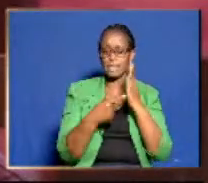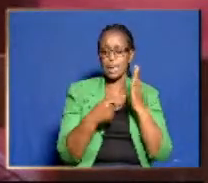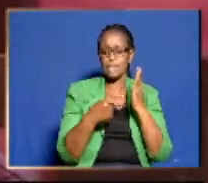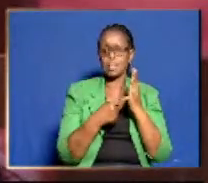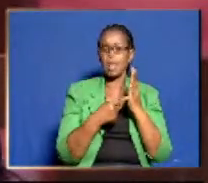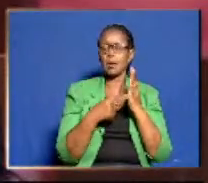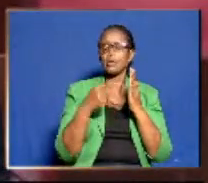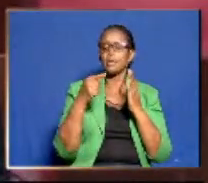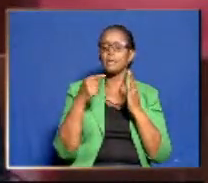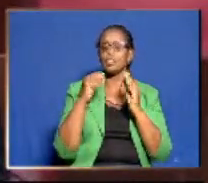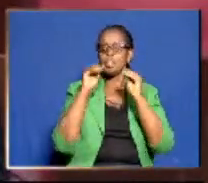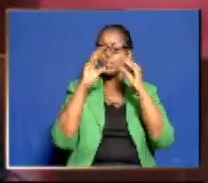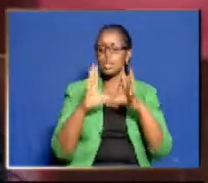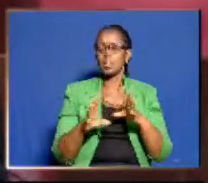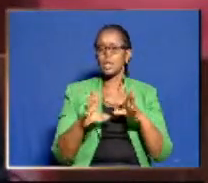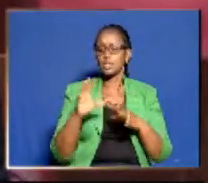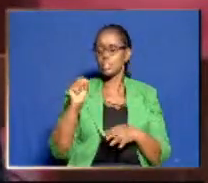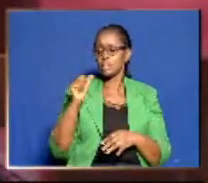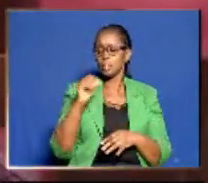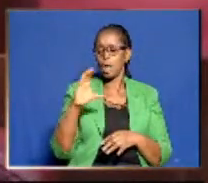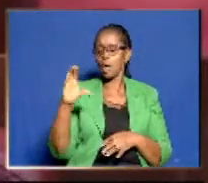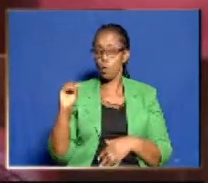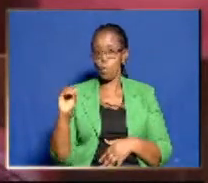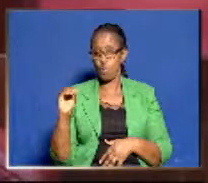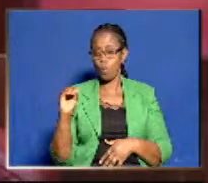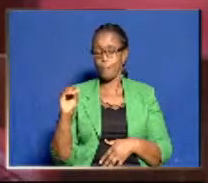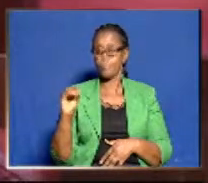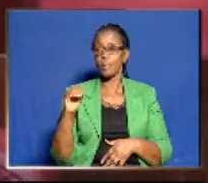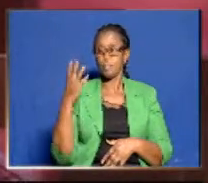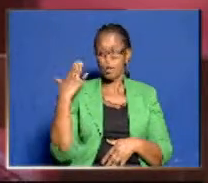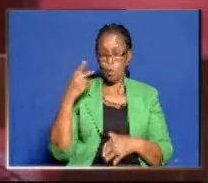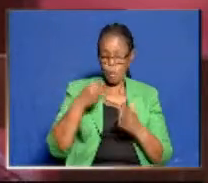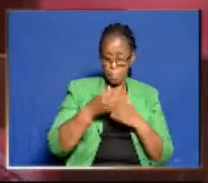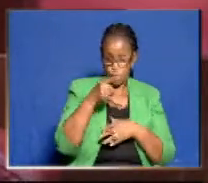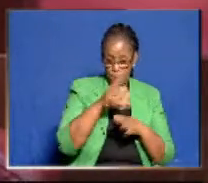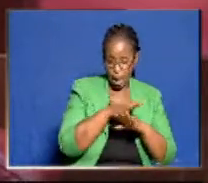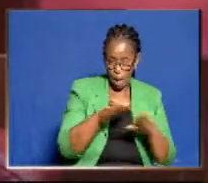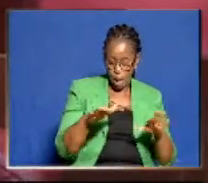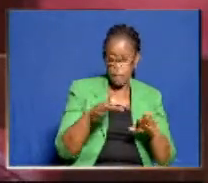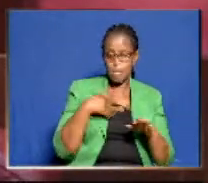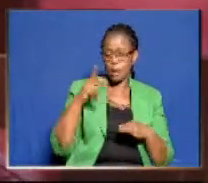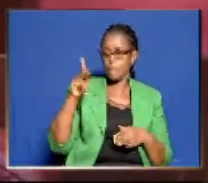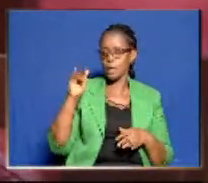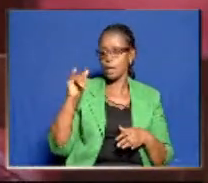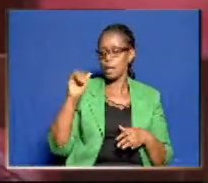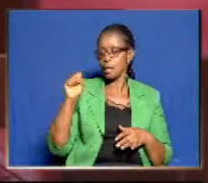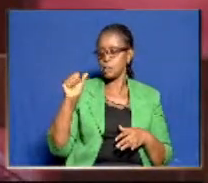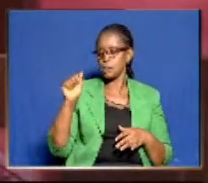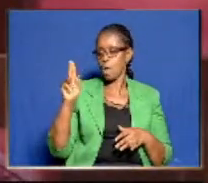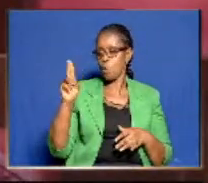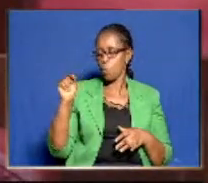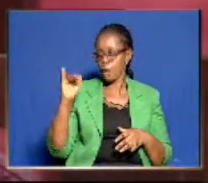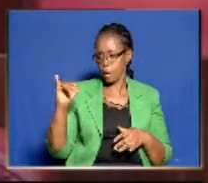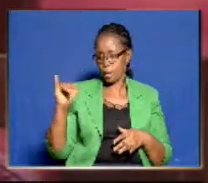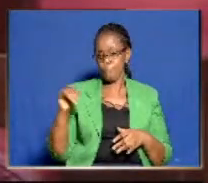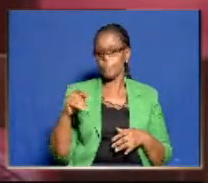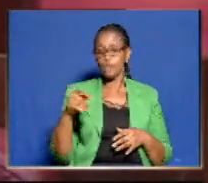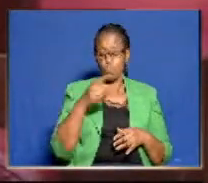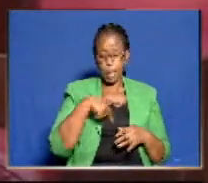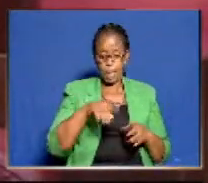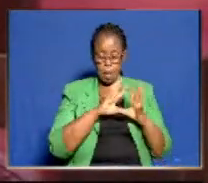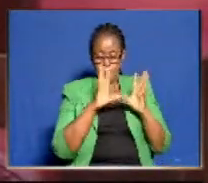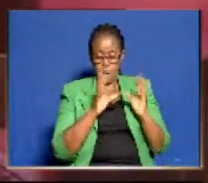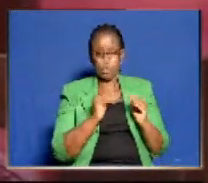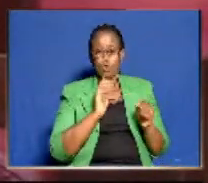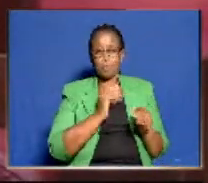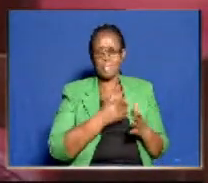that was bought in Kisauni, where my colleague Honorable Ali Mbogo comes from. So they have said we approved as Budget Committee